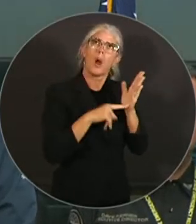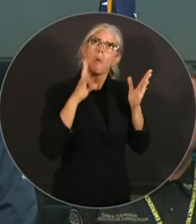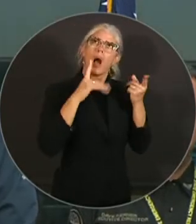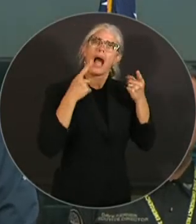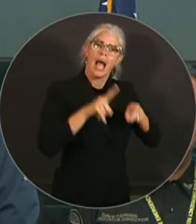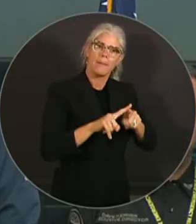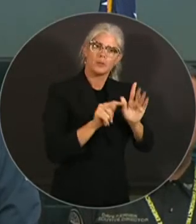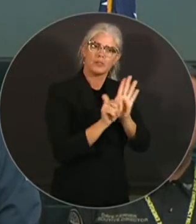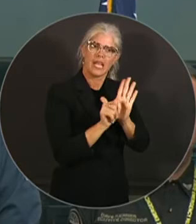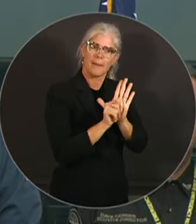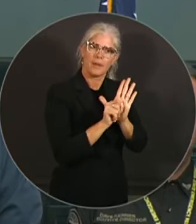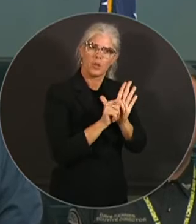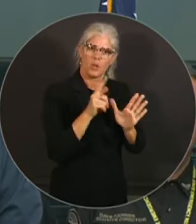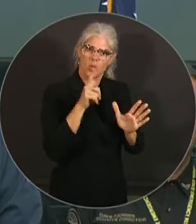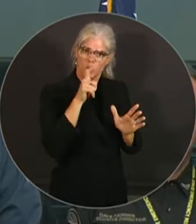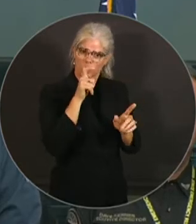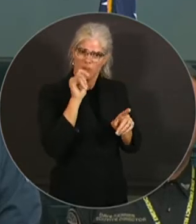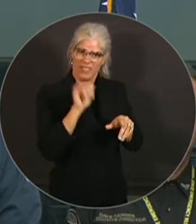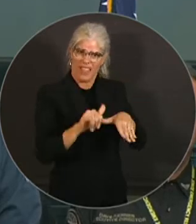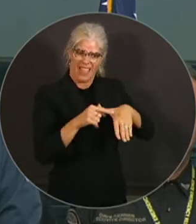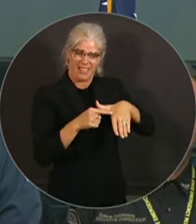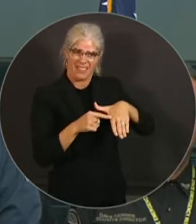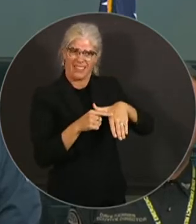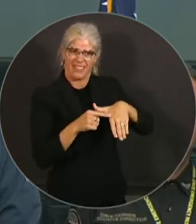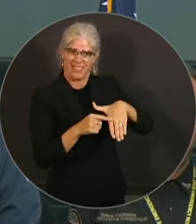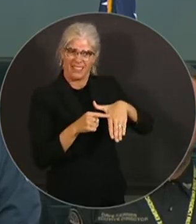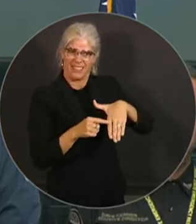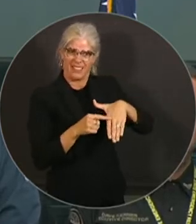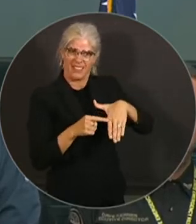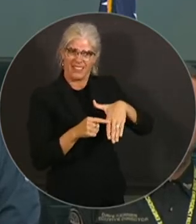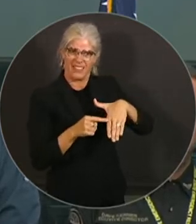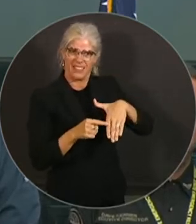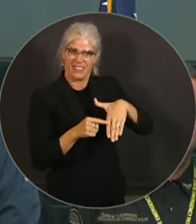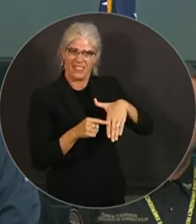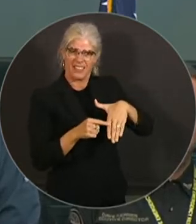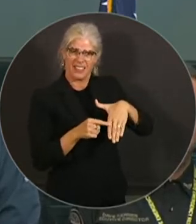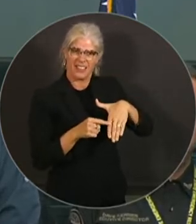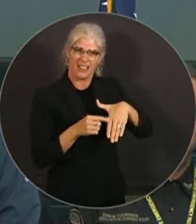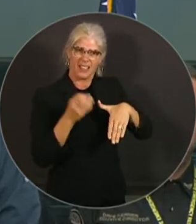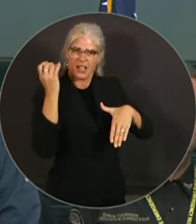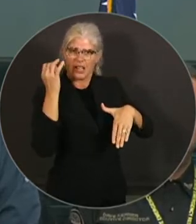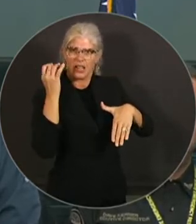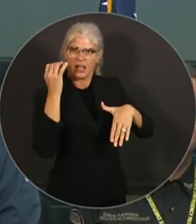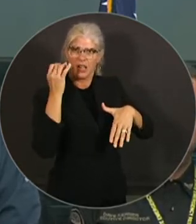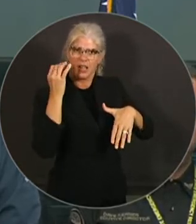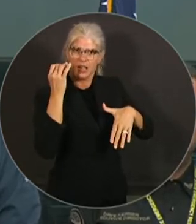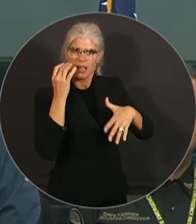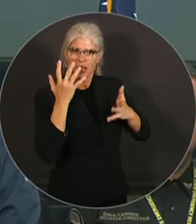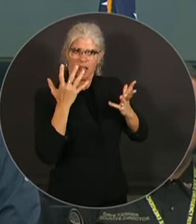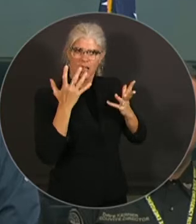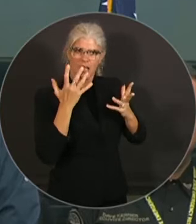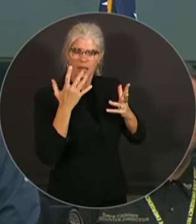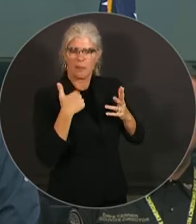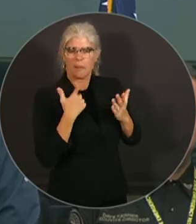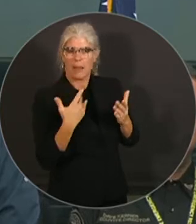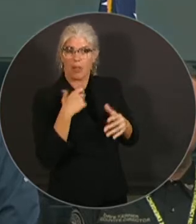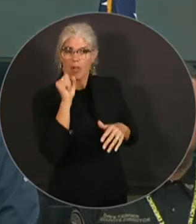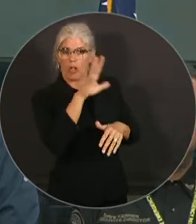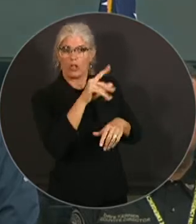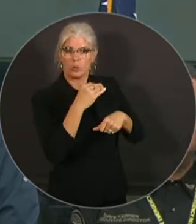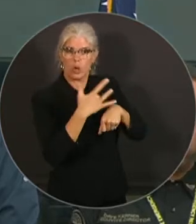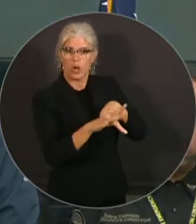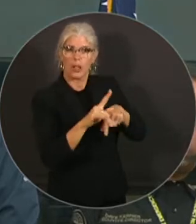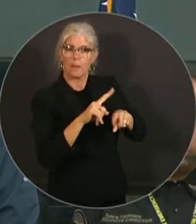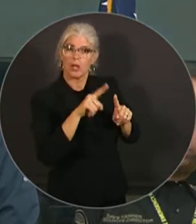in that area, like over 50 million. I know it may be too early. Have you had any conversations or assurances from those in the insurance